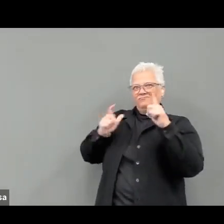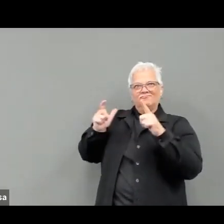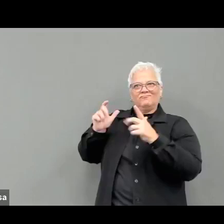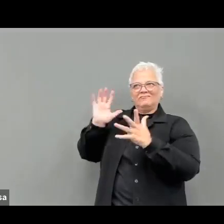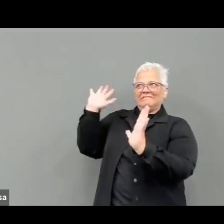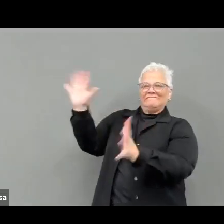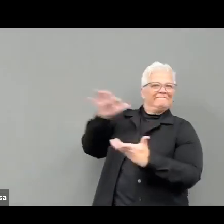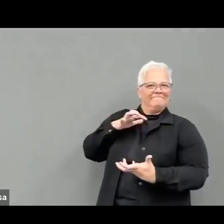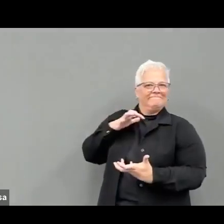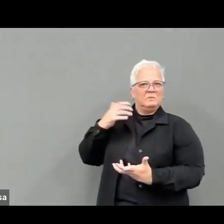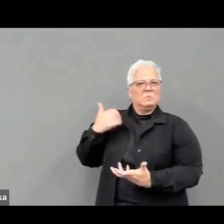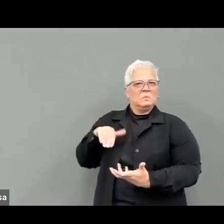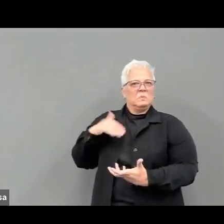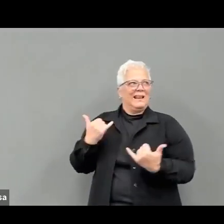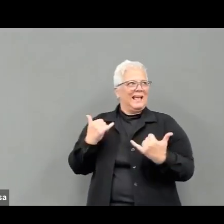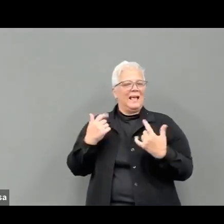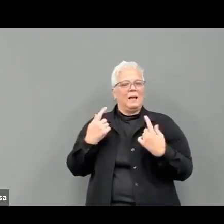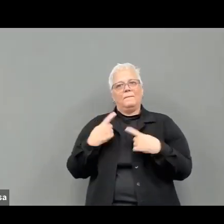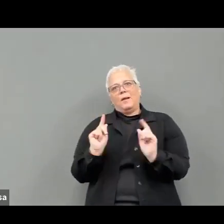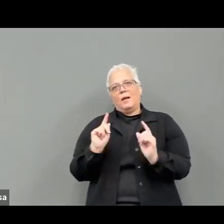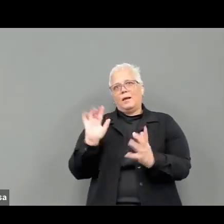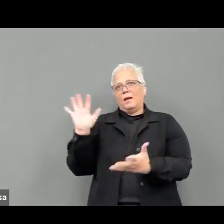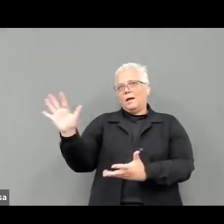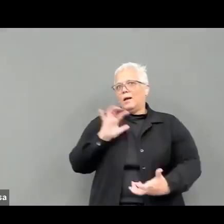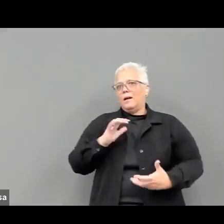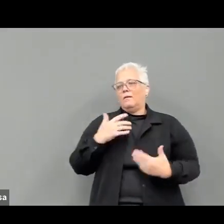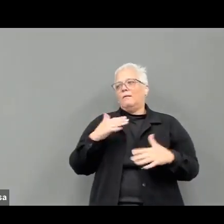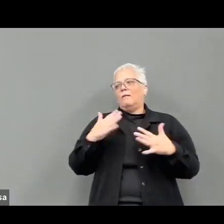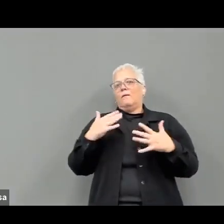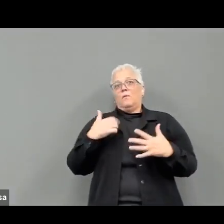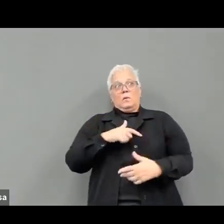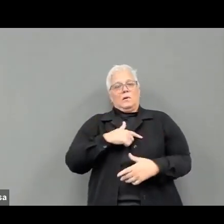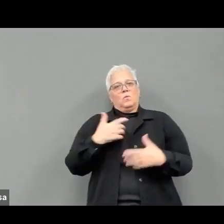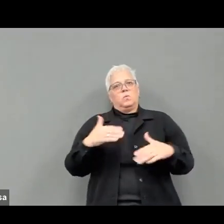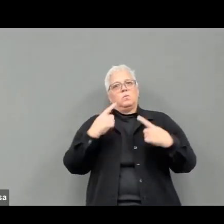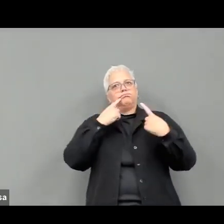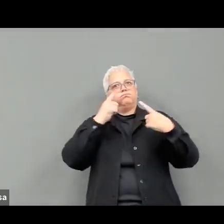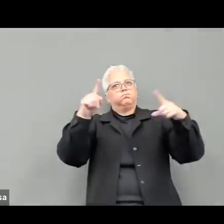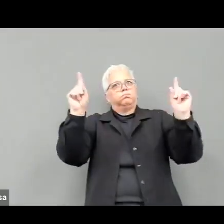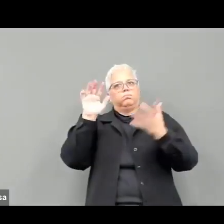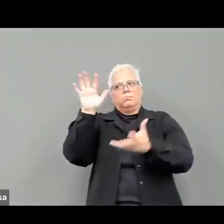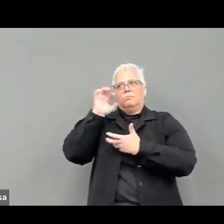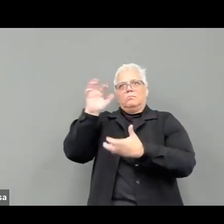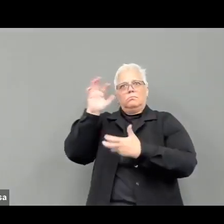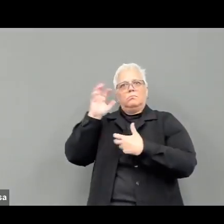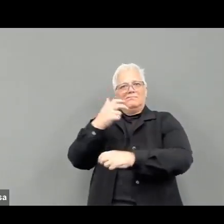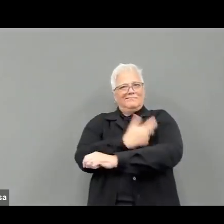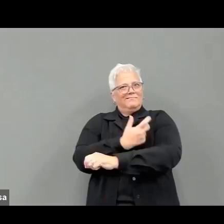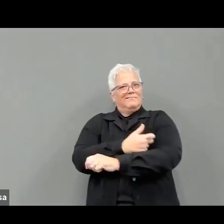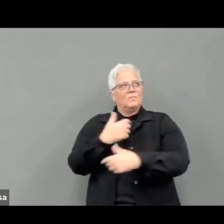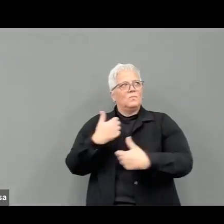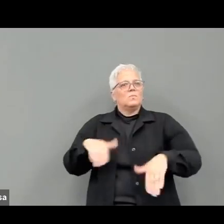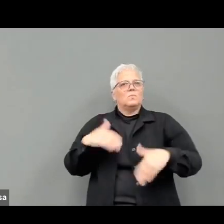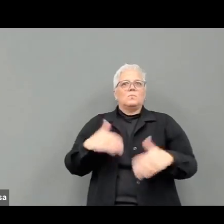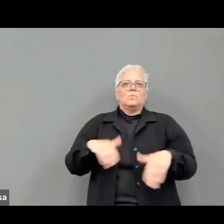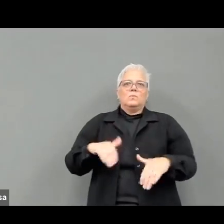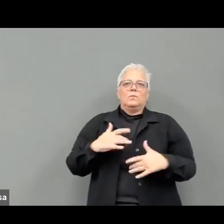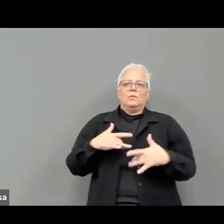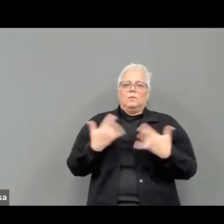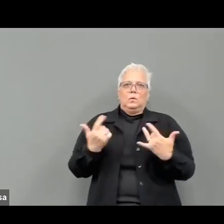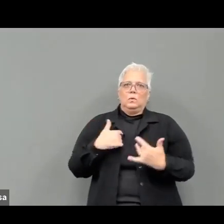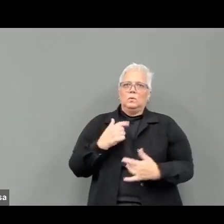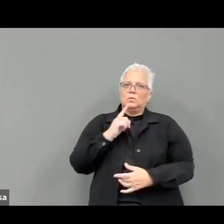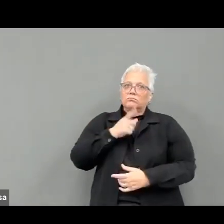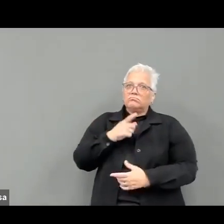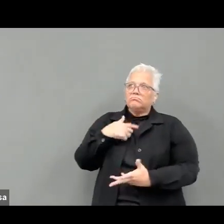population. And I think that says a lot, both about the team that is working so hard to get this distributed, but also about the seriousness